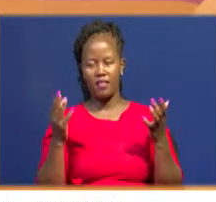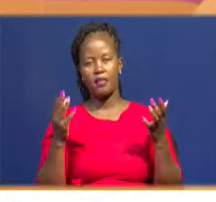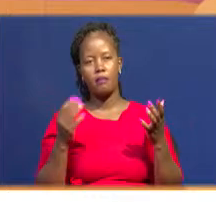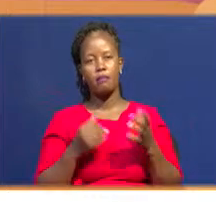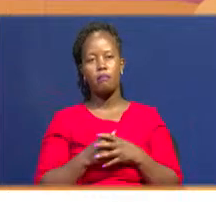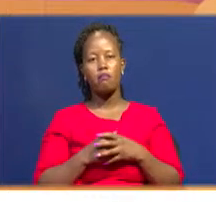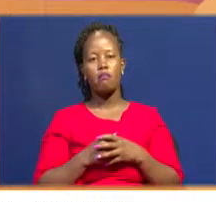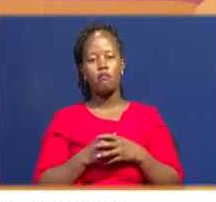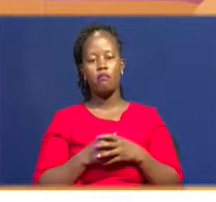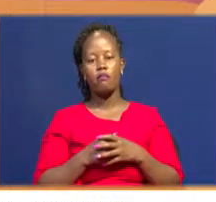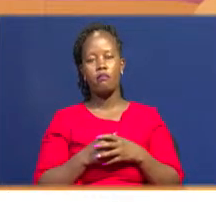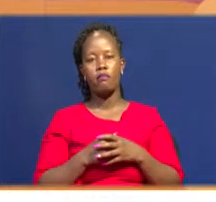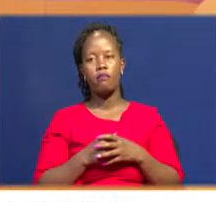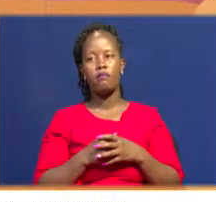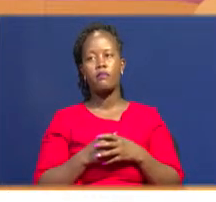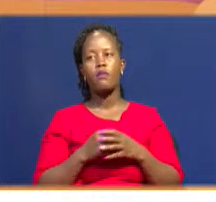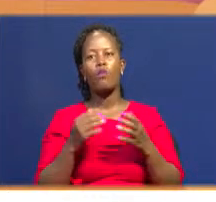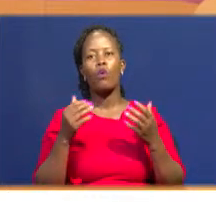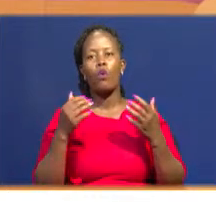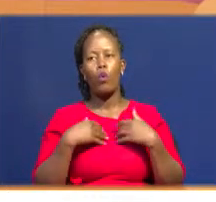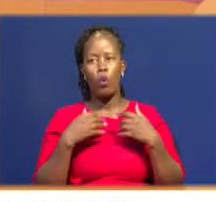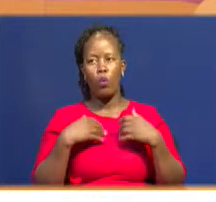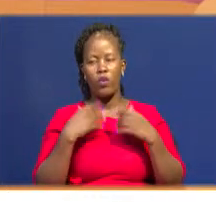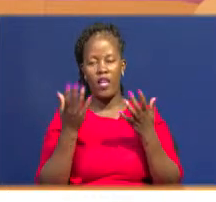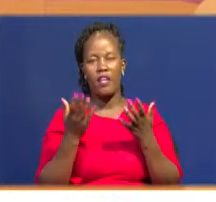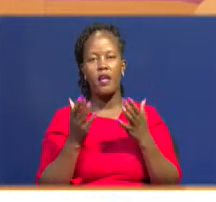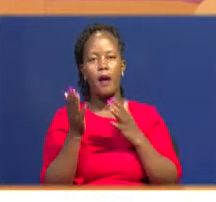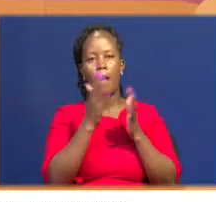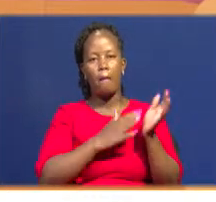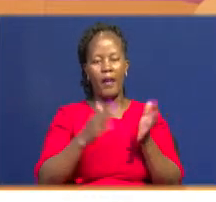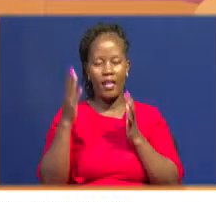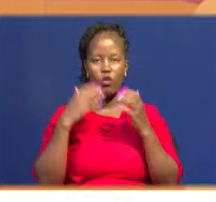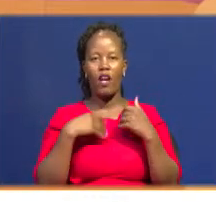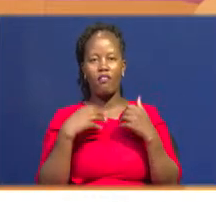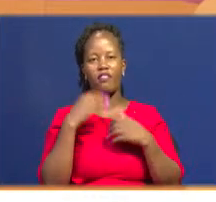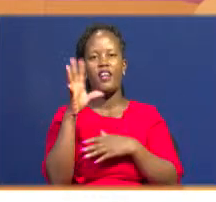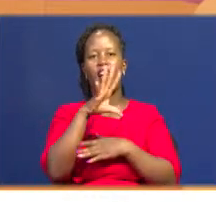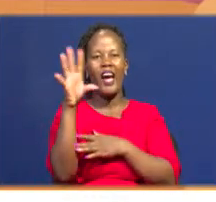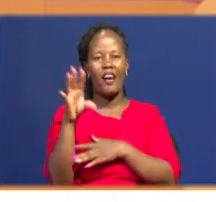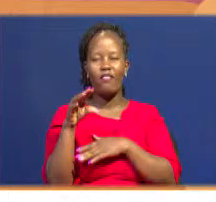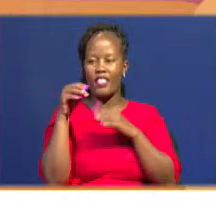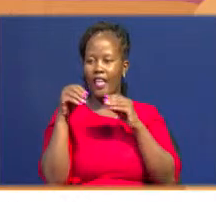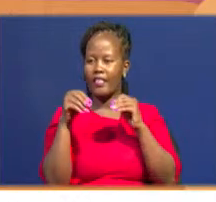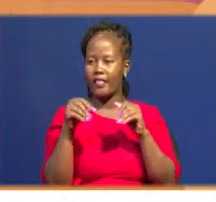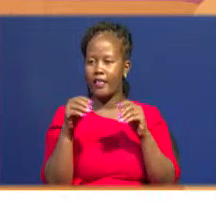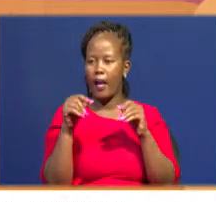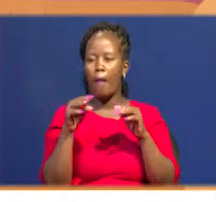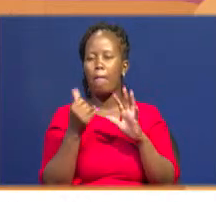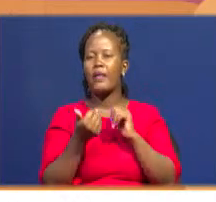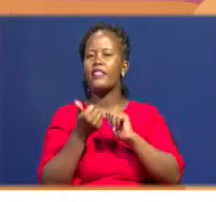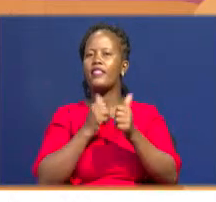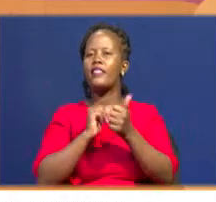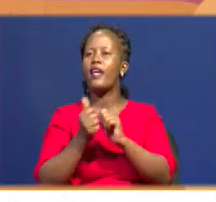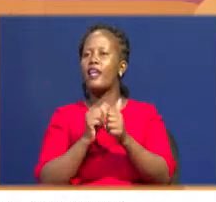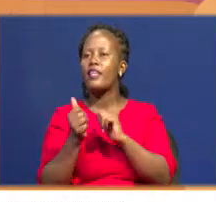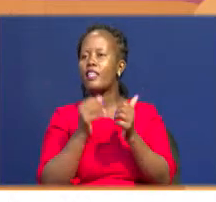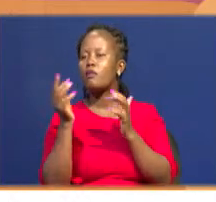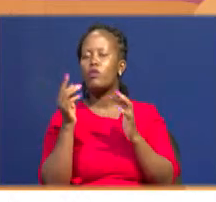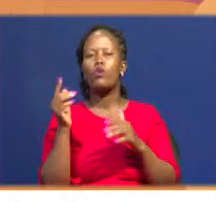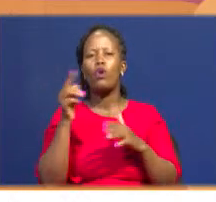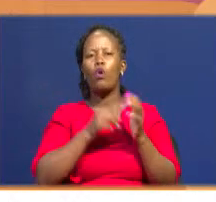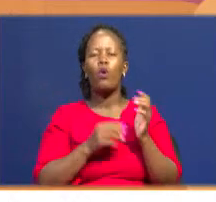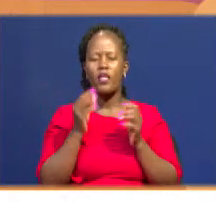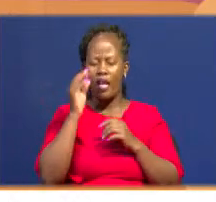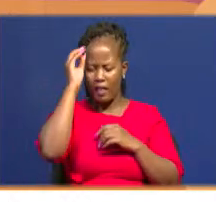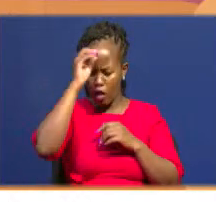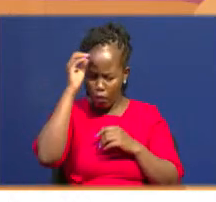that there was a build-up to the African Beach Games. And what was the reaction of the different federations that